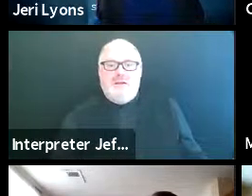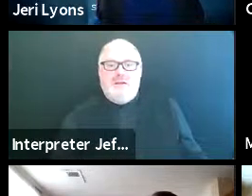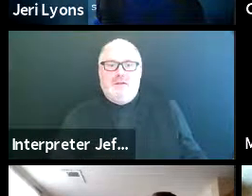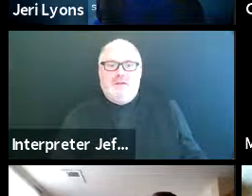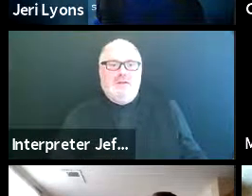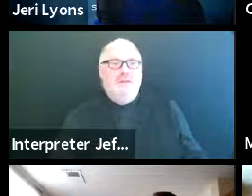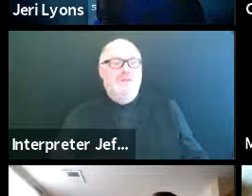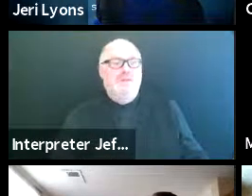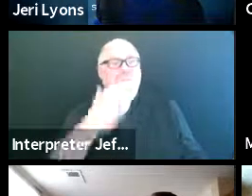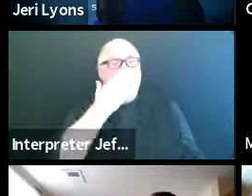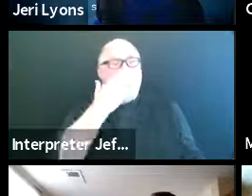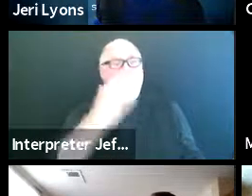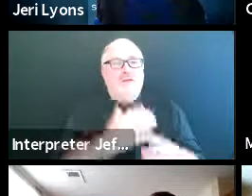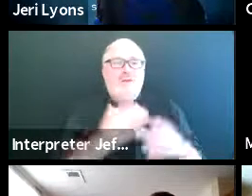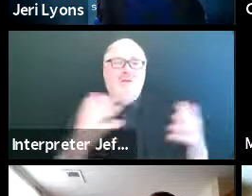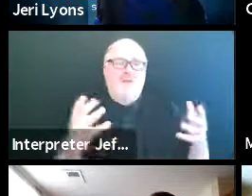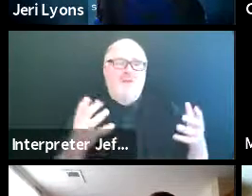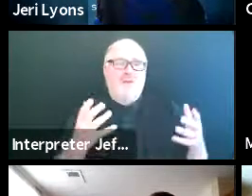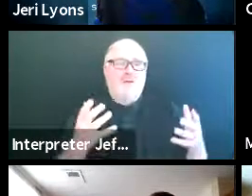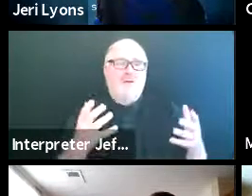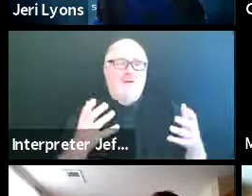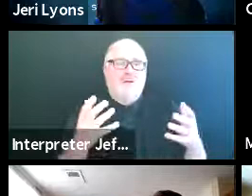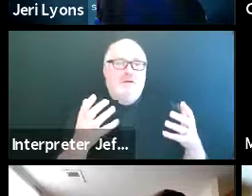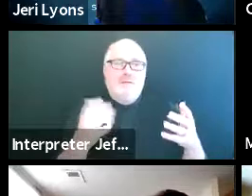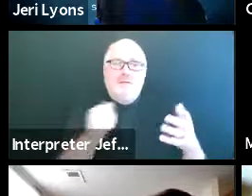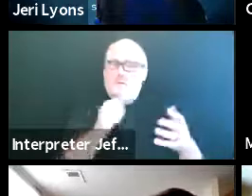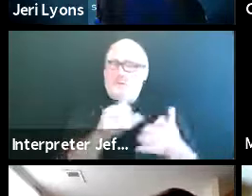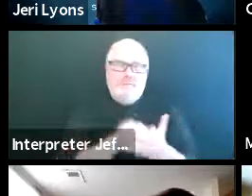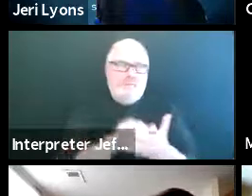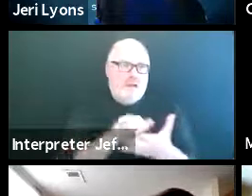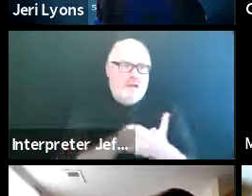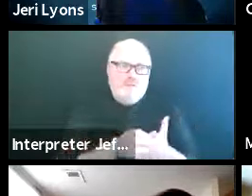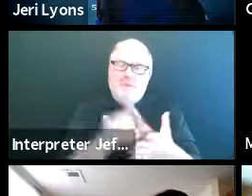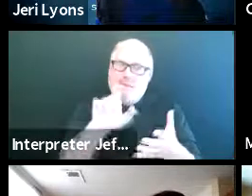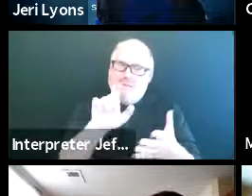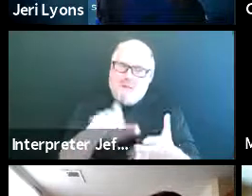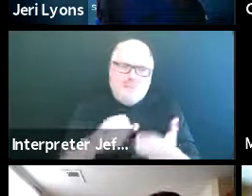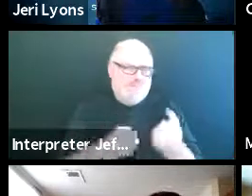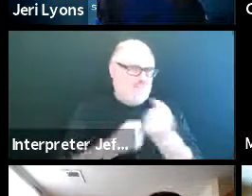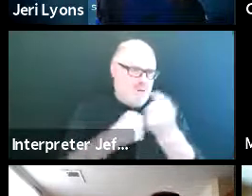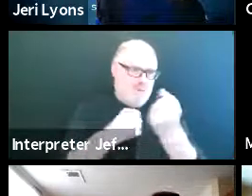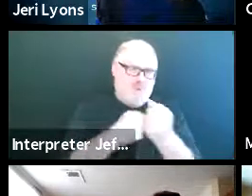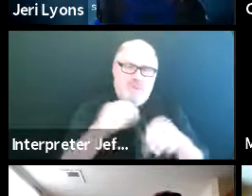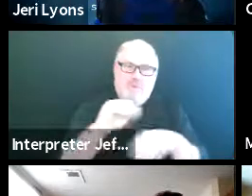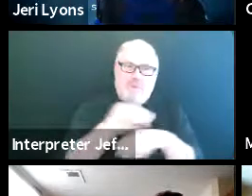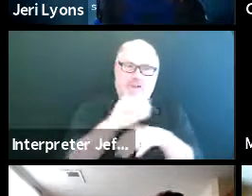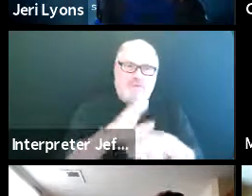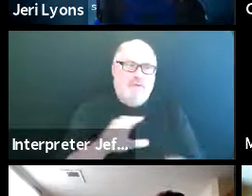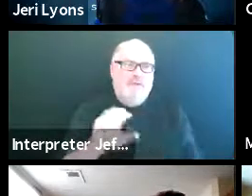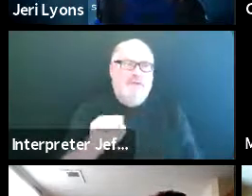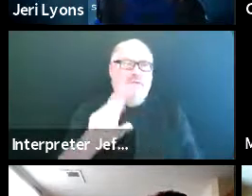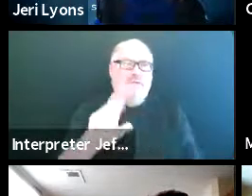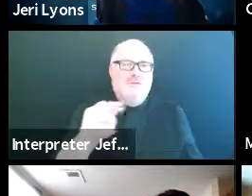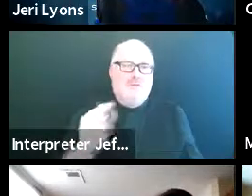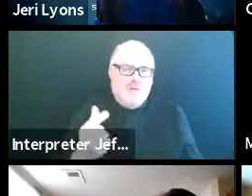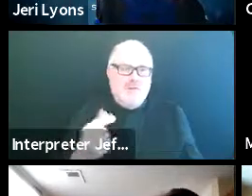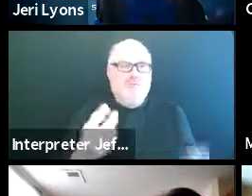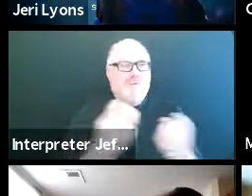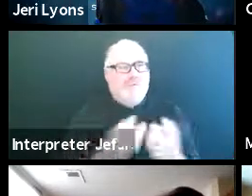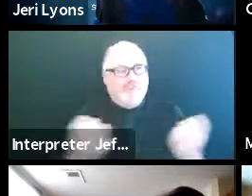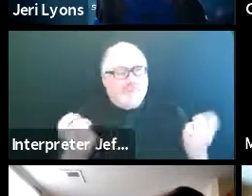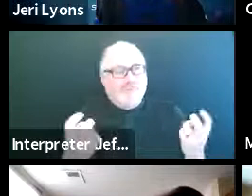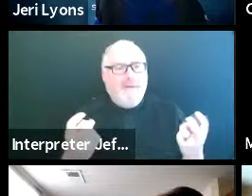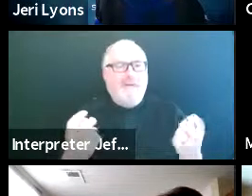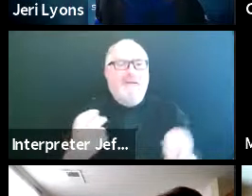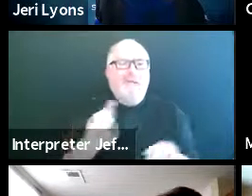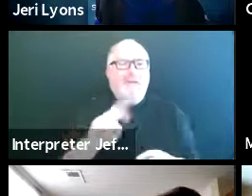Thank you, everyone. It would not have been possible with the support of my advisor, Dr. Song, and committee member, and all